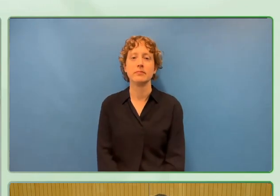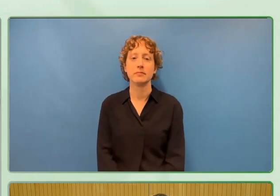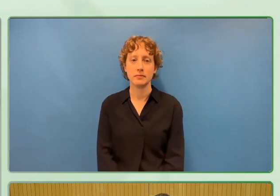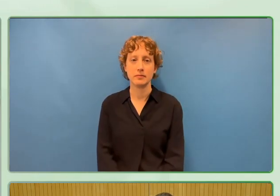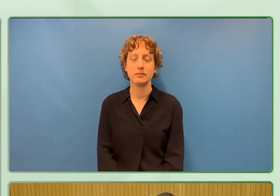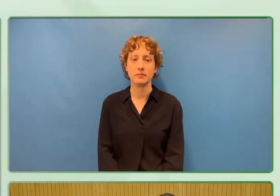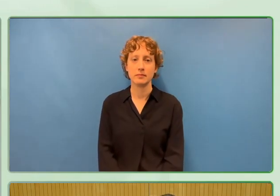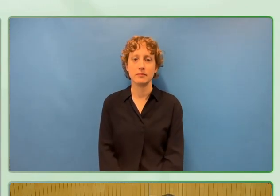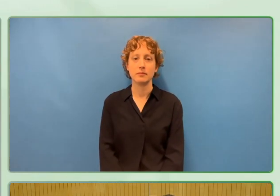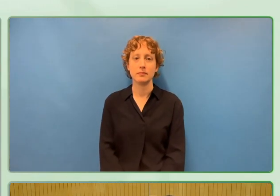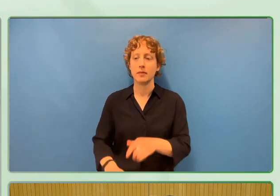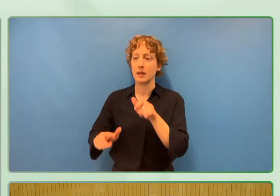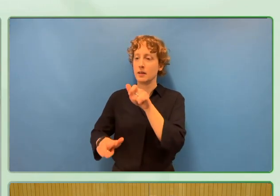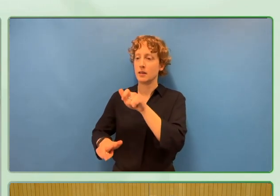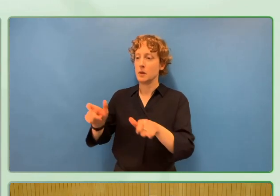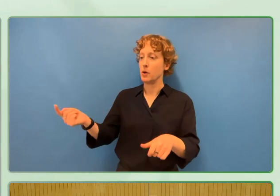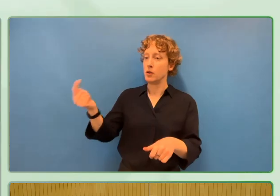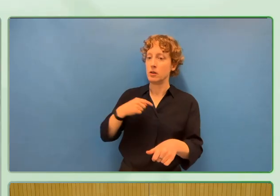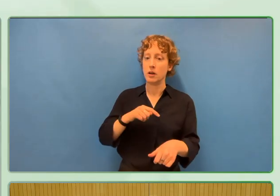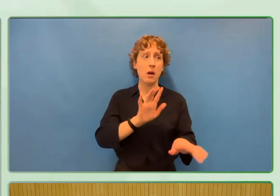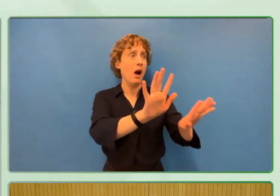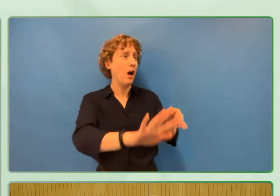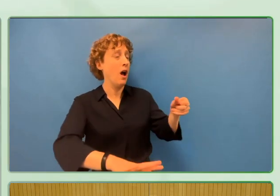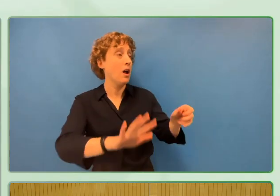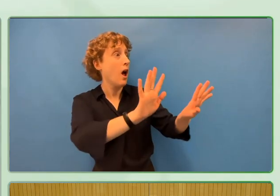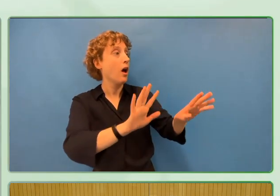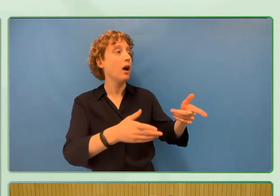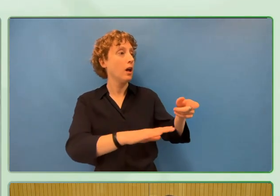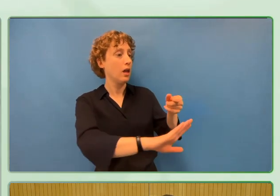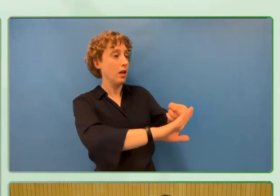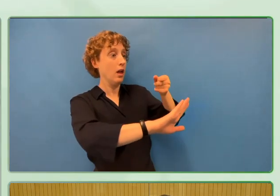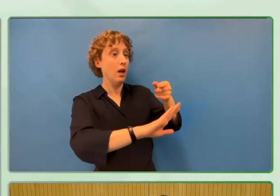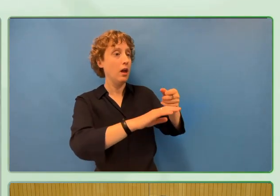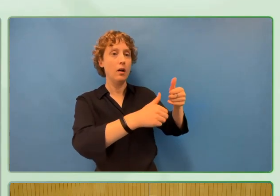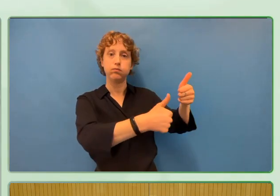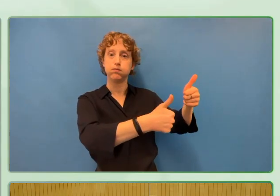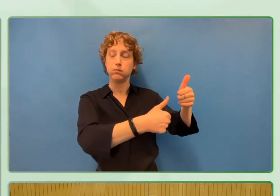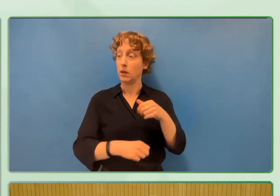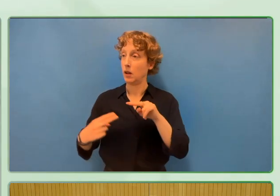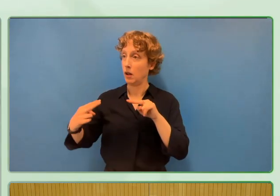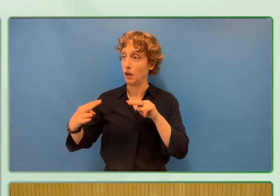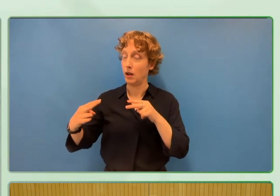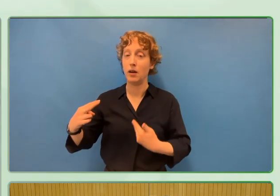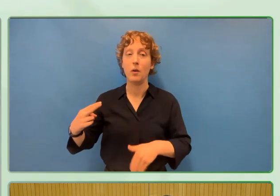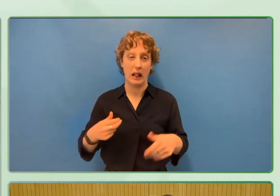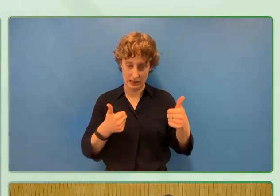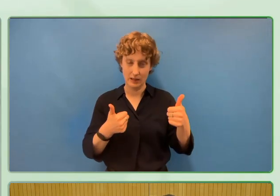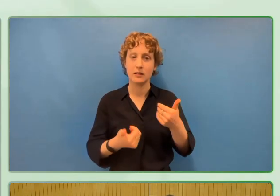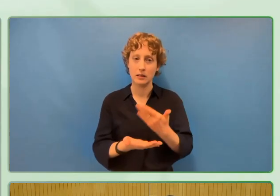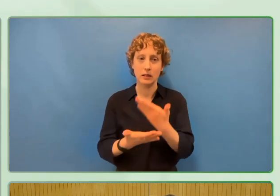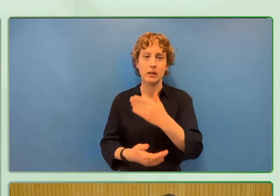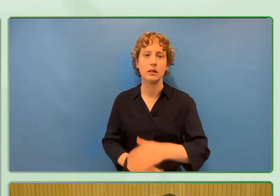doing? And it works quite well. The very interesting thing is that you can touch it